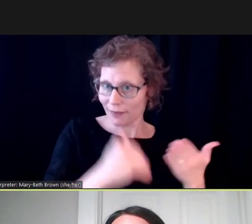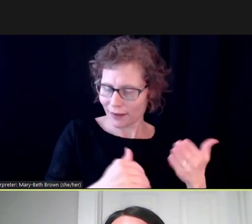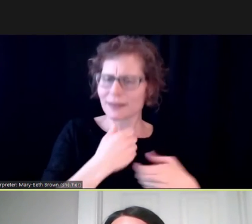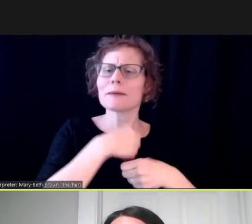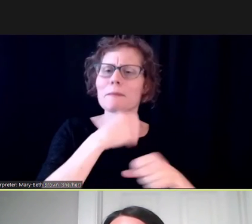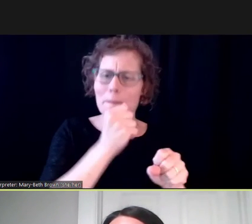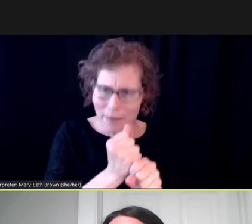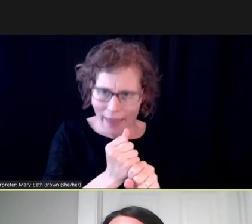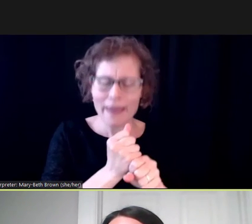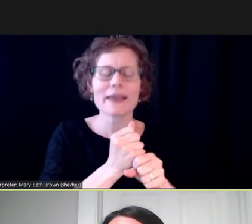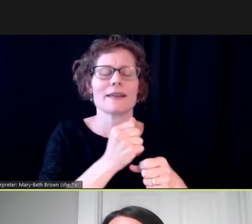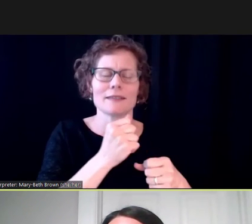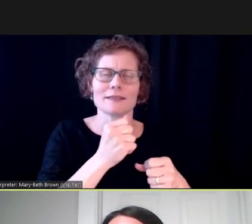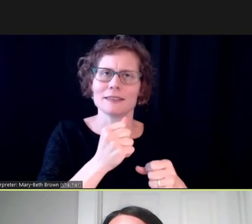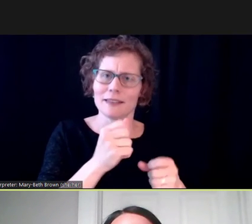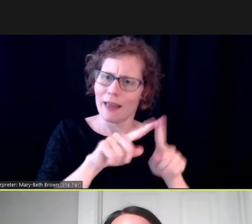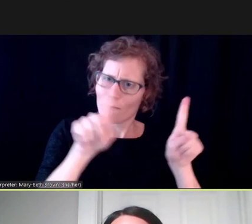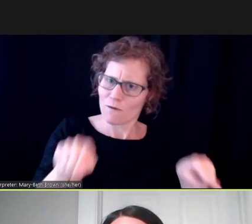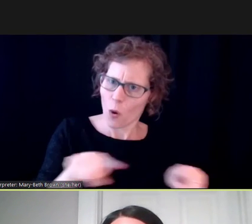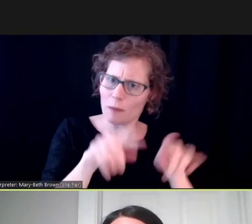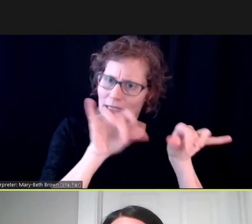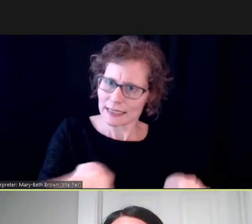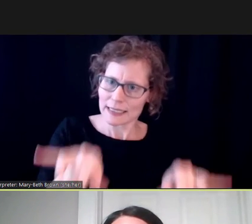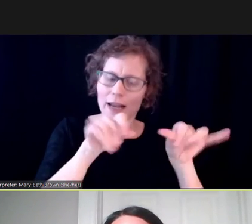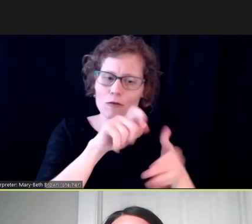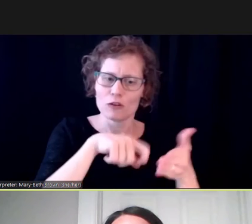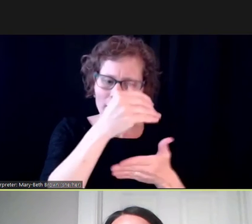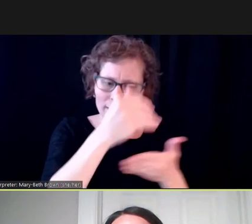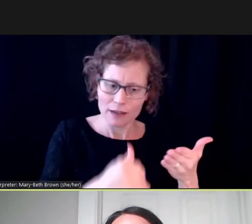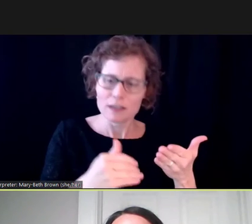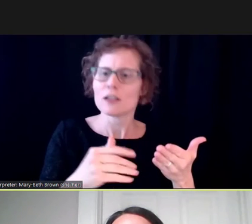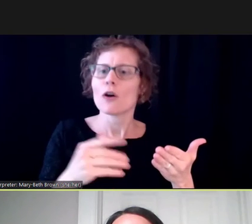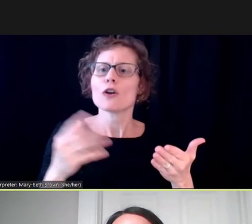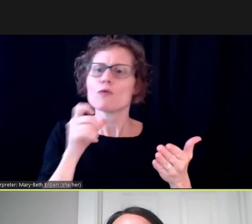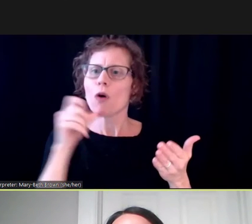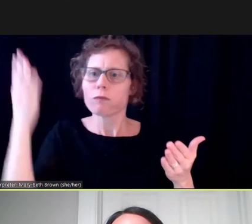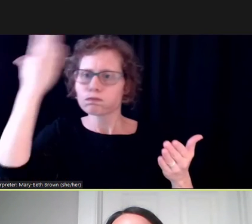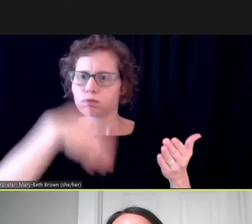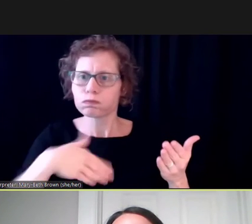important steps such as providing access won't be missed.